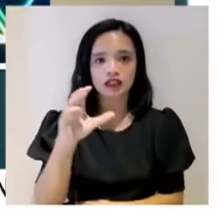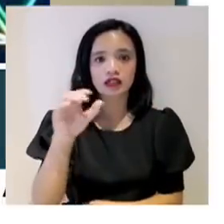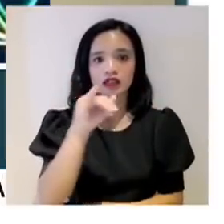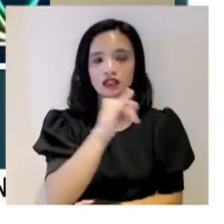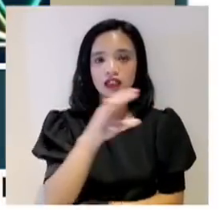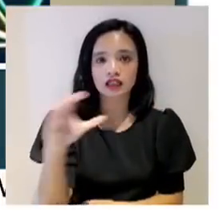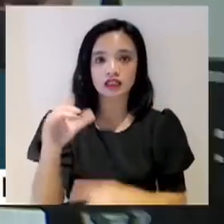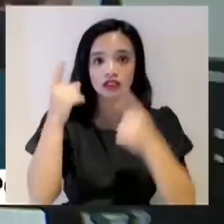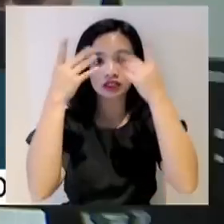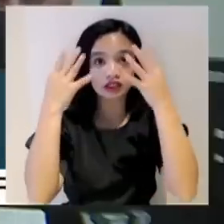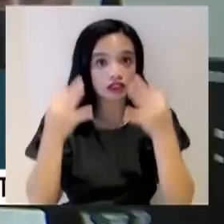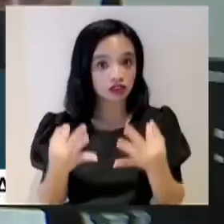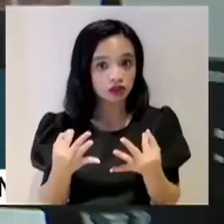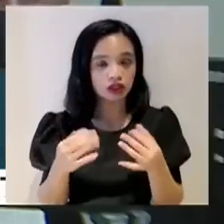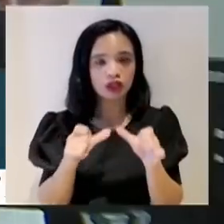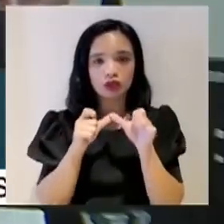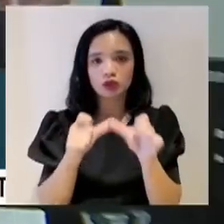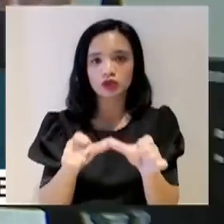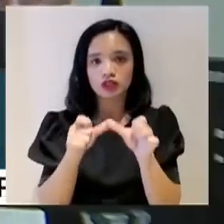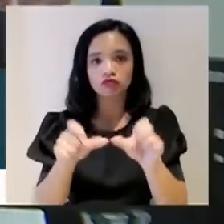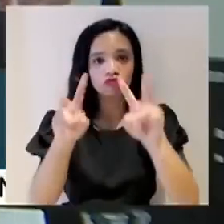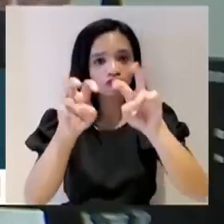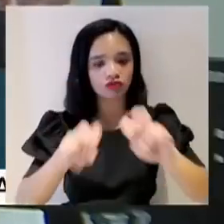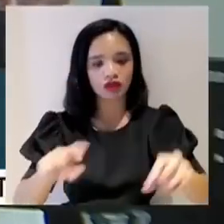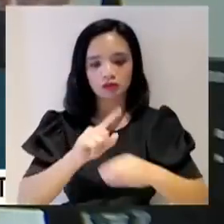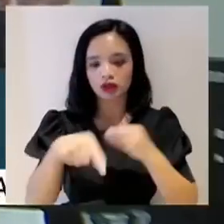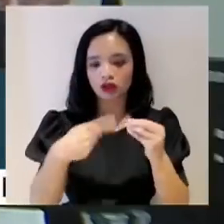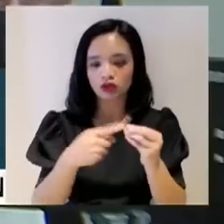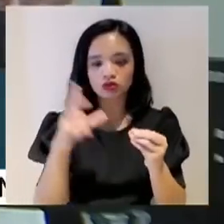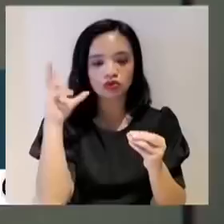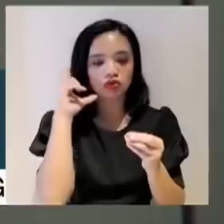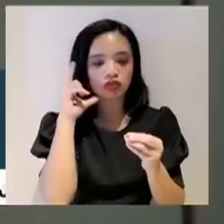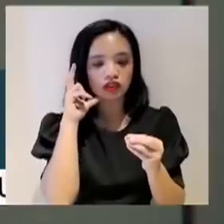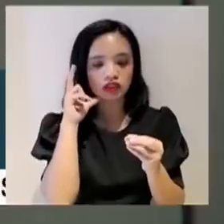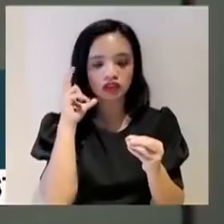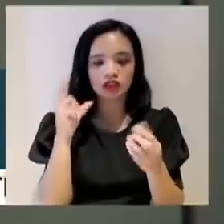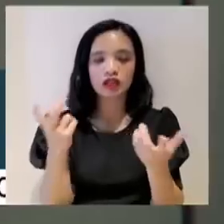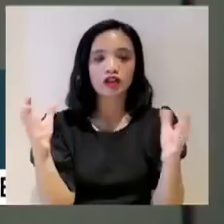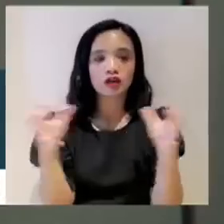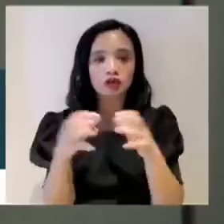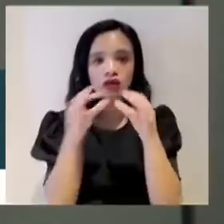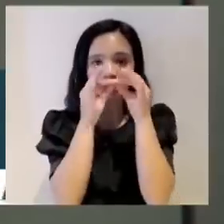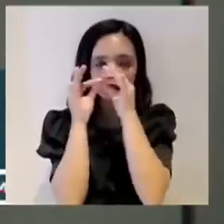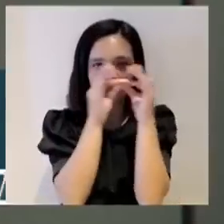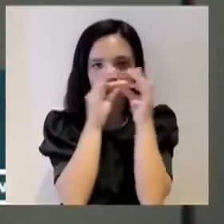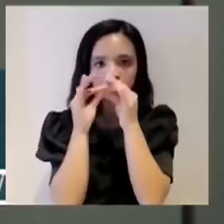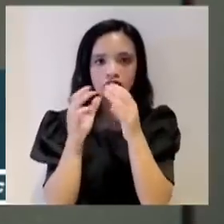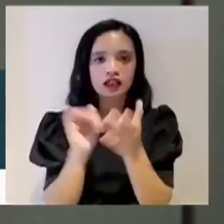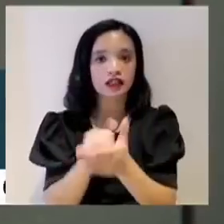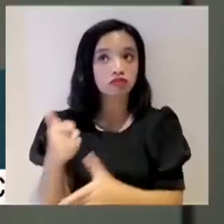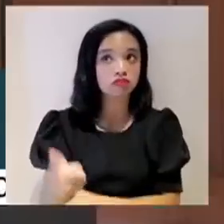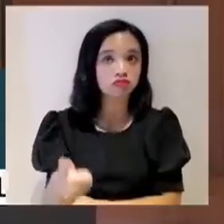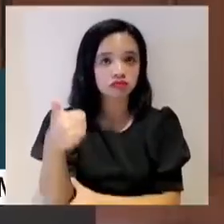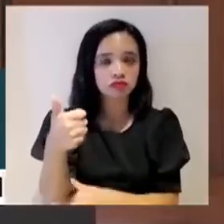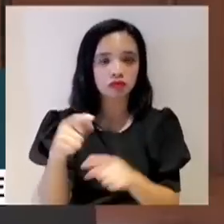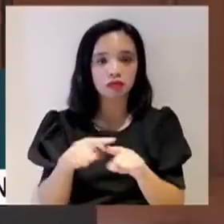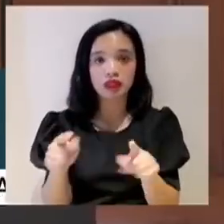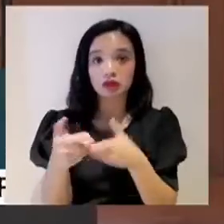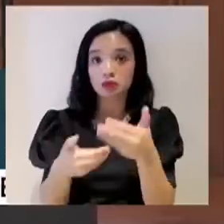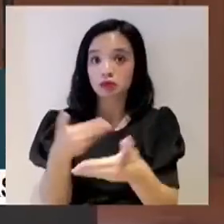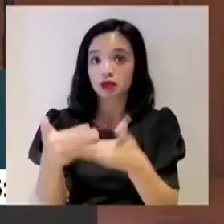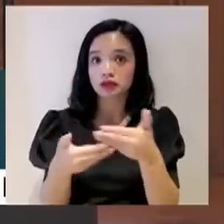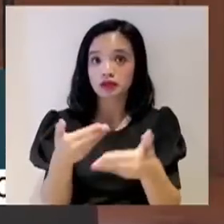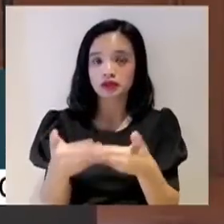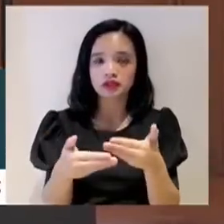to continue its probe on the Duterte administration's drug war is a win in itself, the process will be a long